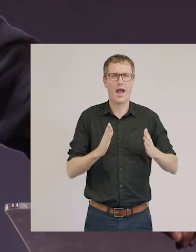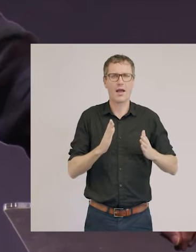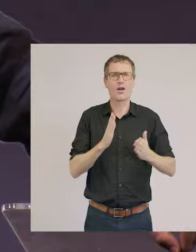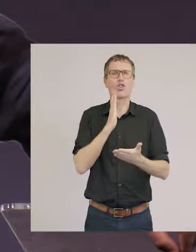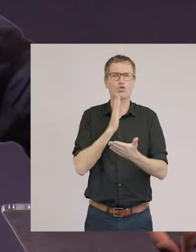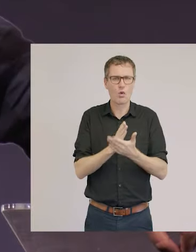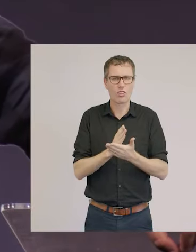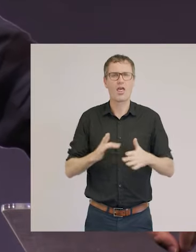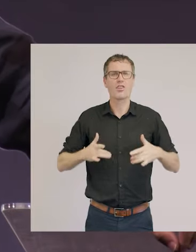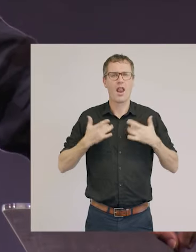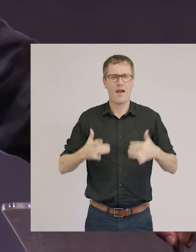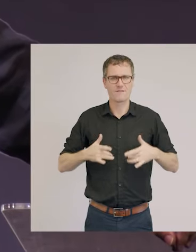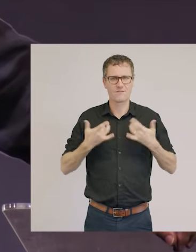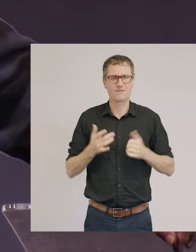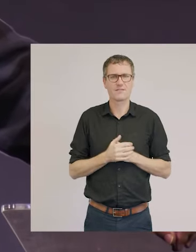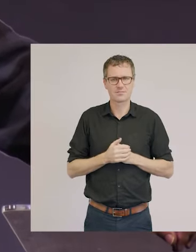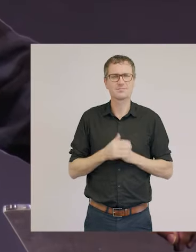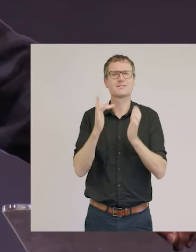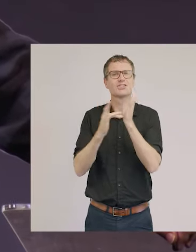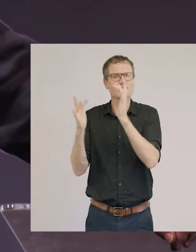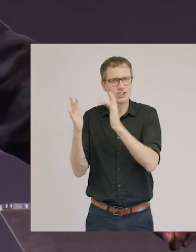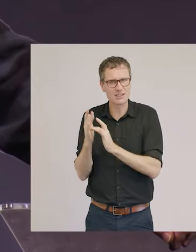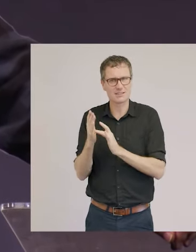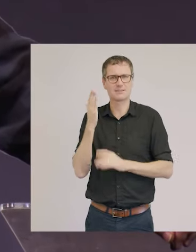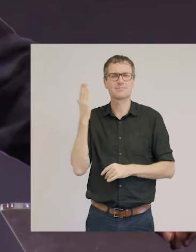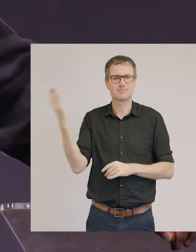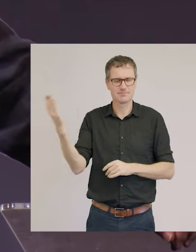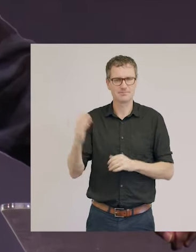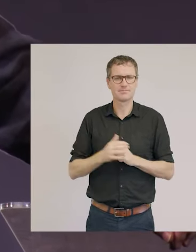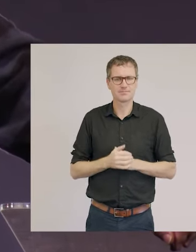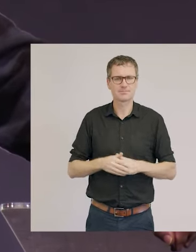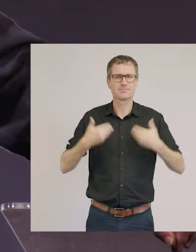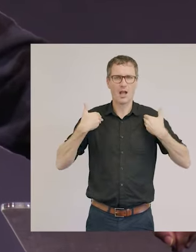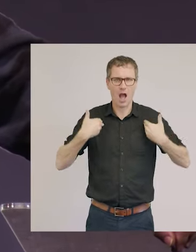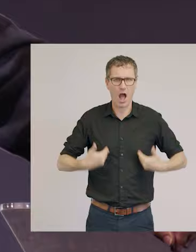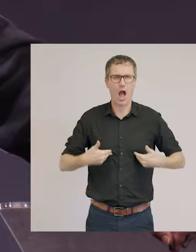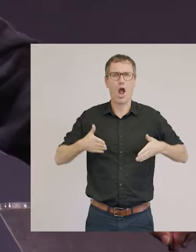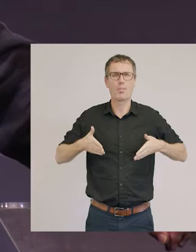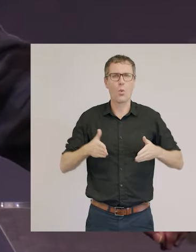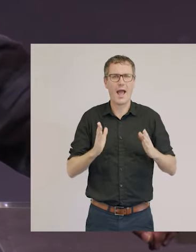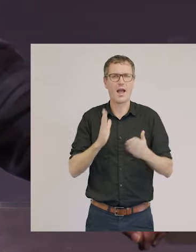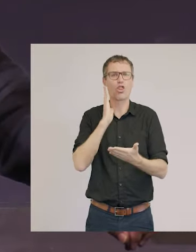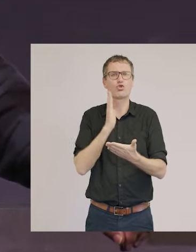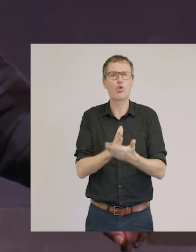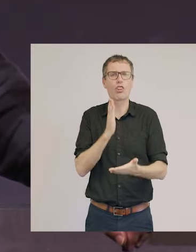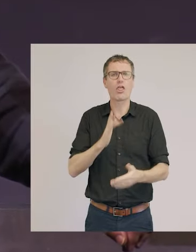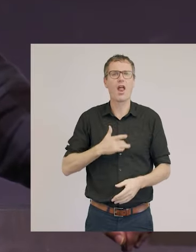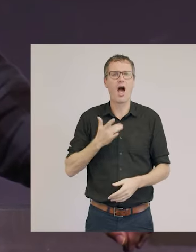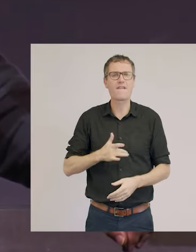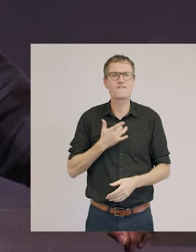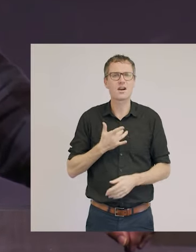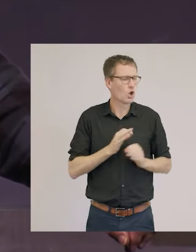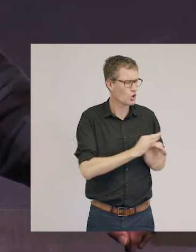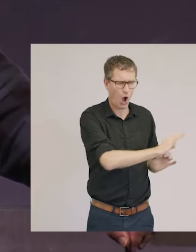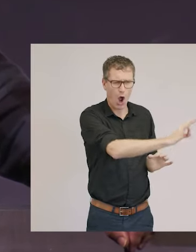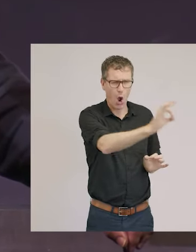I am the way. I'm talking about Jesus here, not me. Just in case you think, oh my goodness, we've got a heretic right in front of us. I